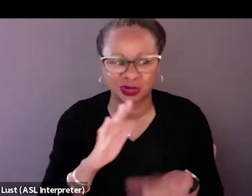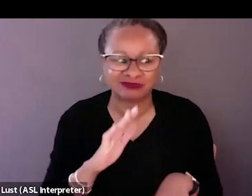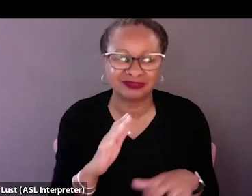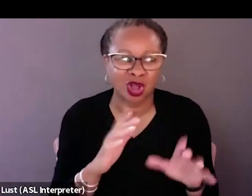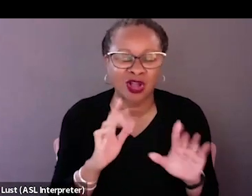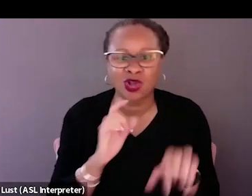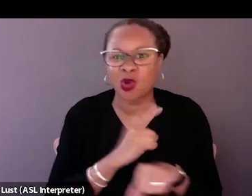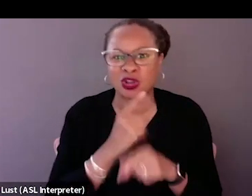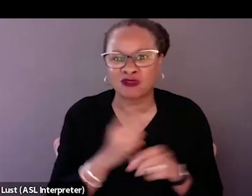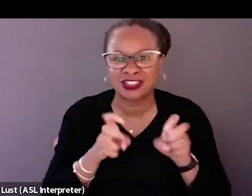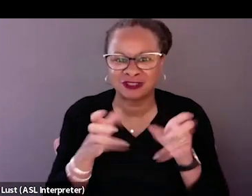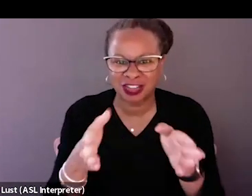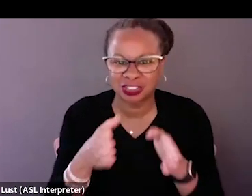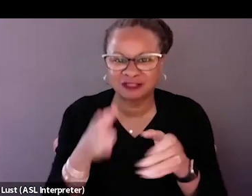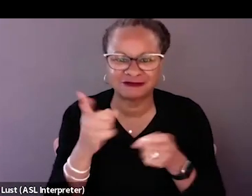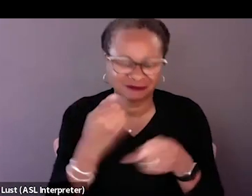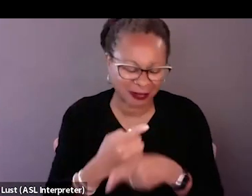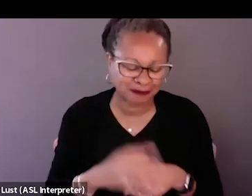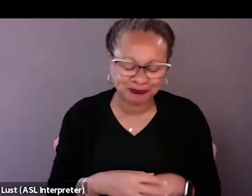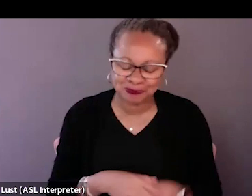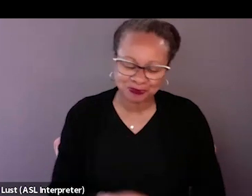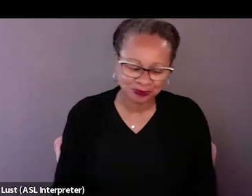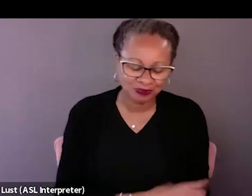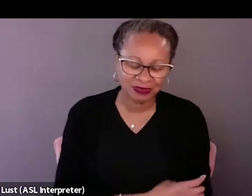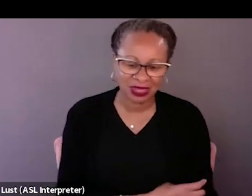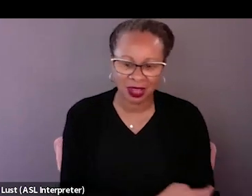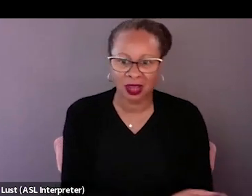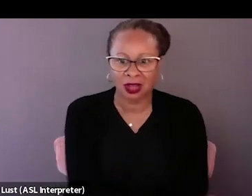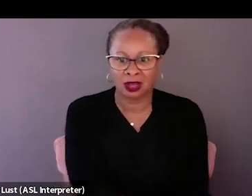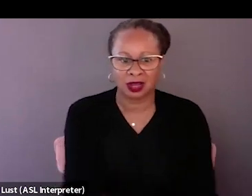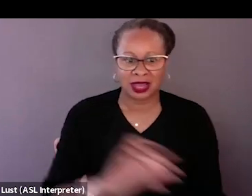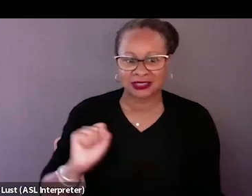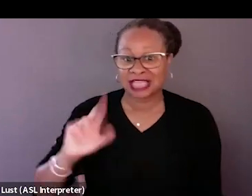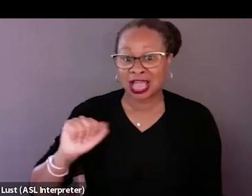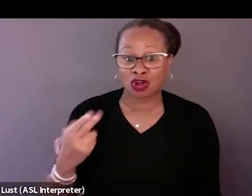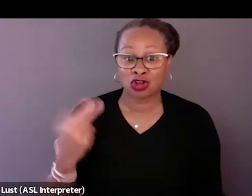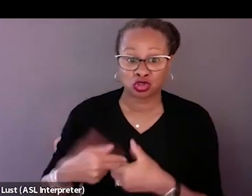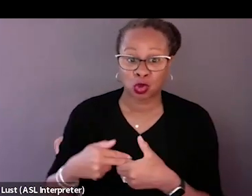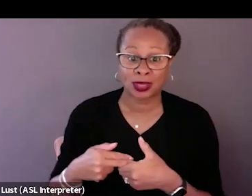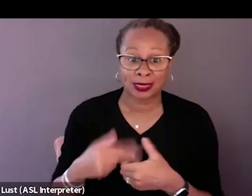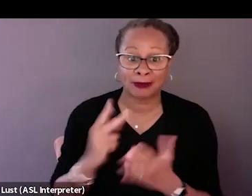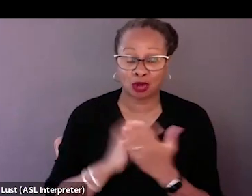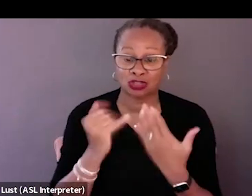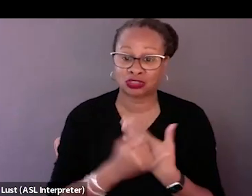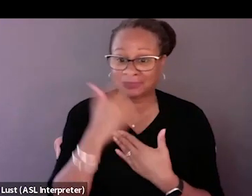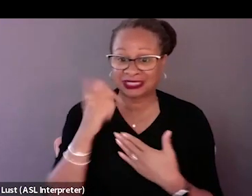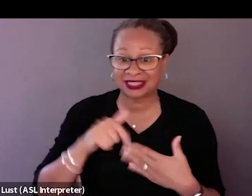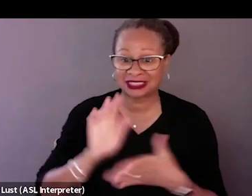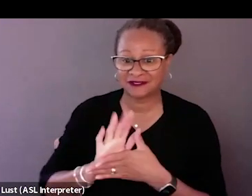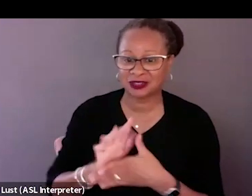sometimes. So yeah, and then, I just want to say how Sarah joined the project, because, this film was